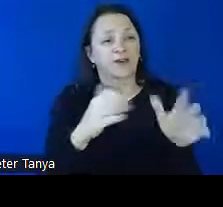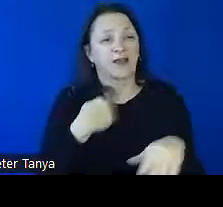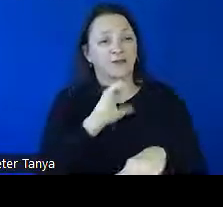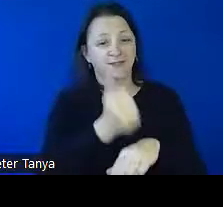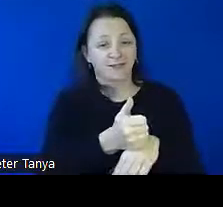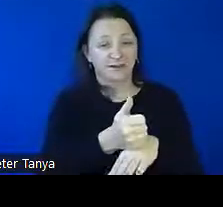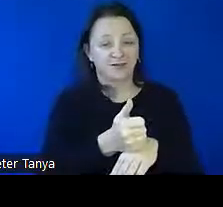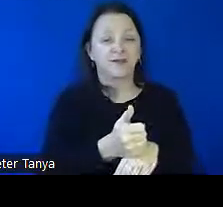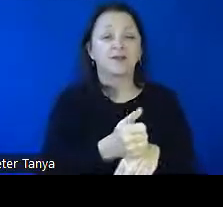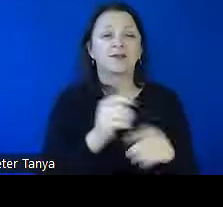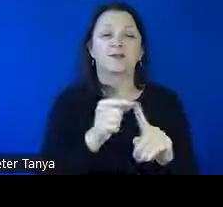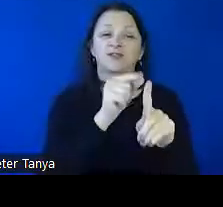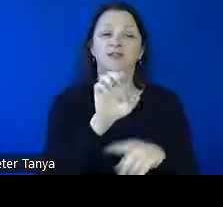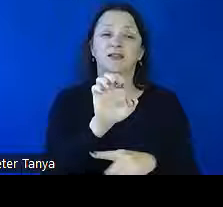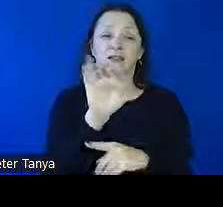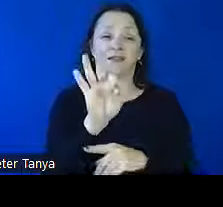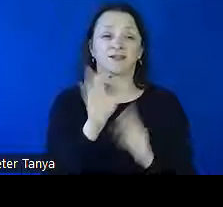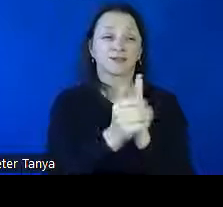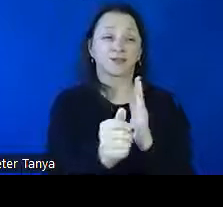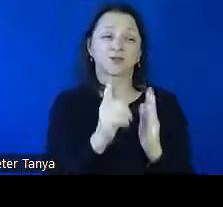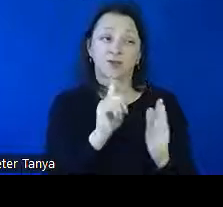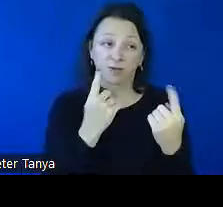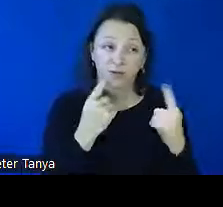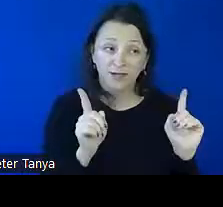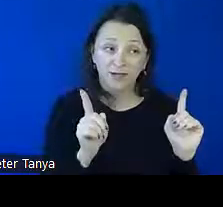its executive function skills, are actually working?